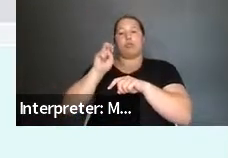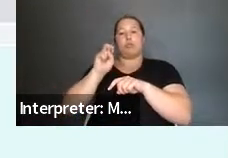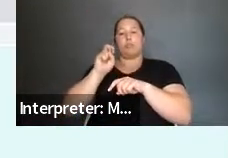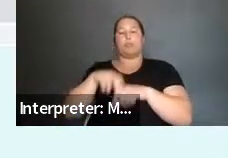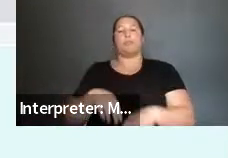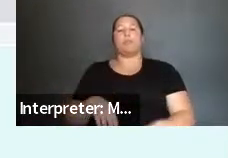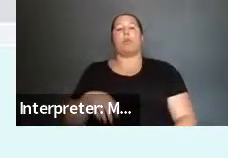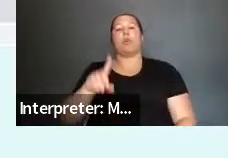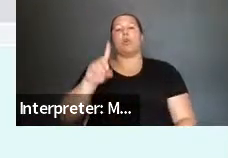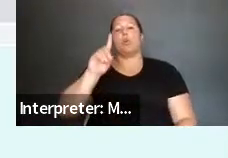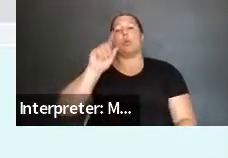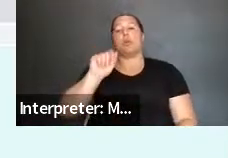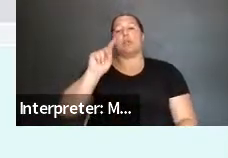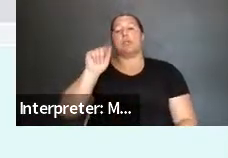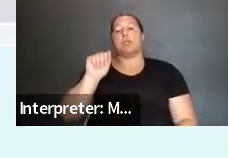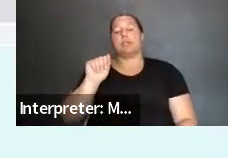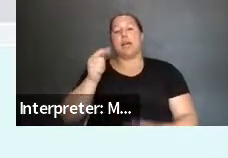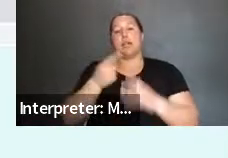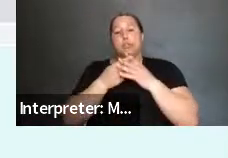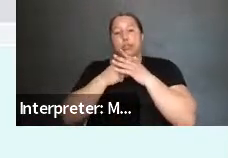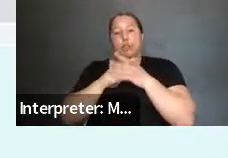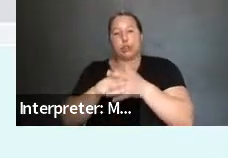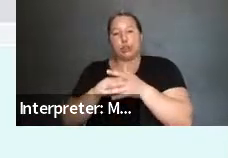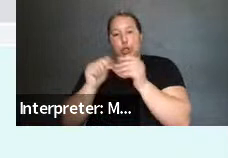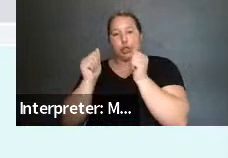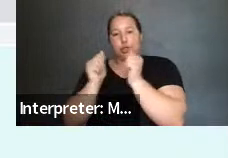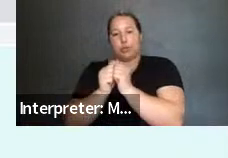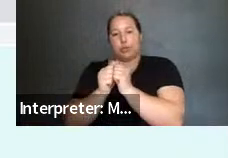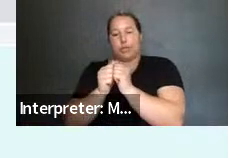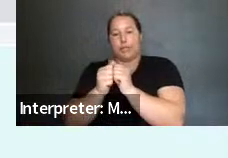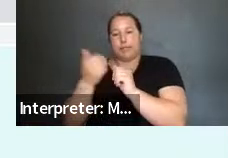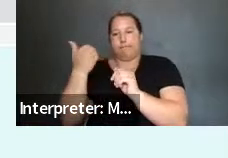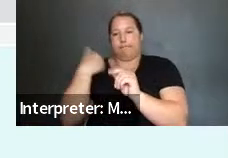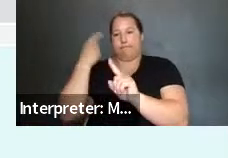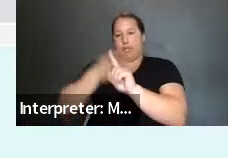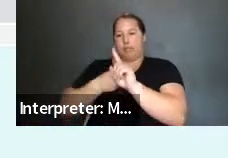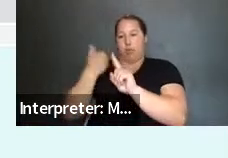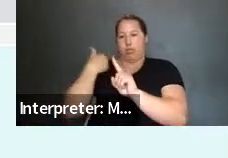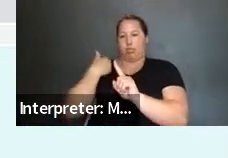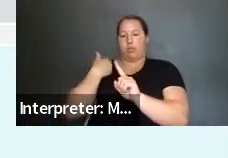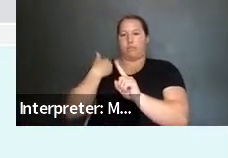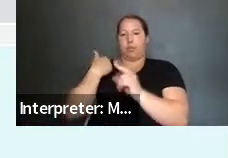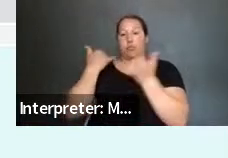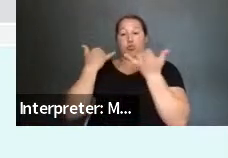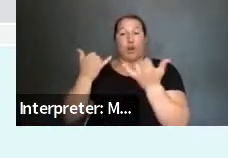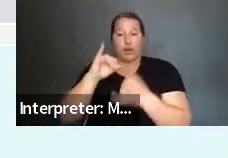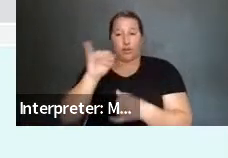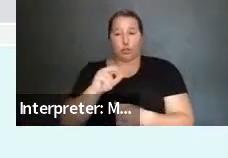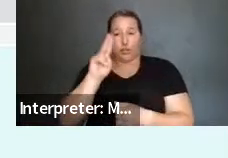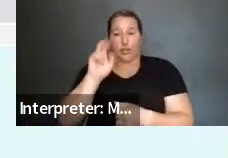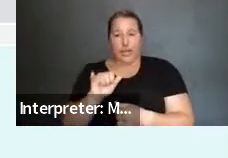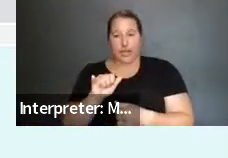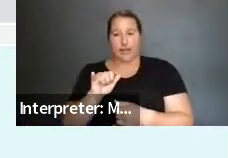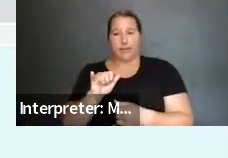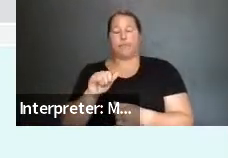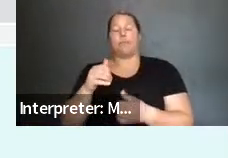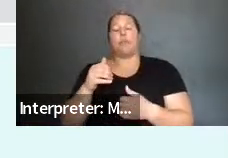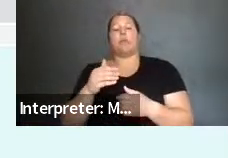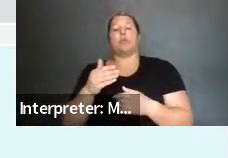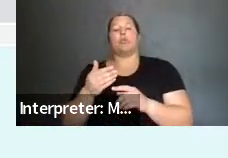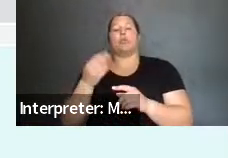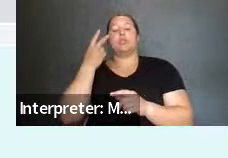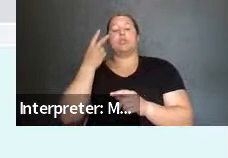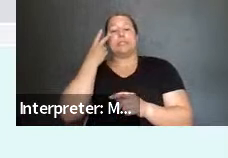data dashboard starts with the previous month. So we're in July, so you will see data from June, and then I'll show